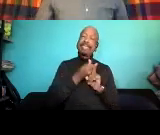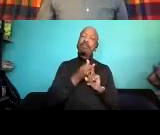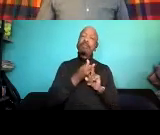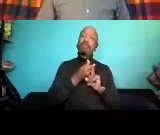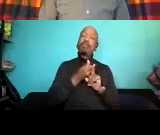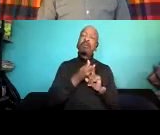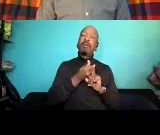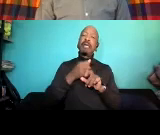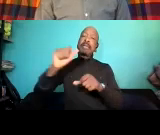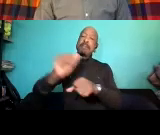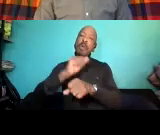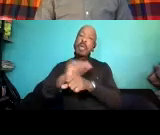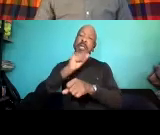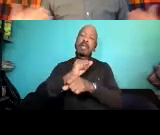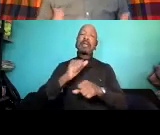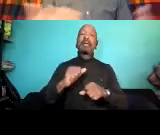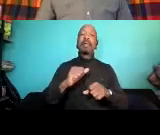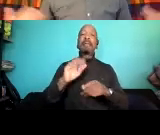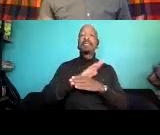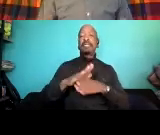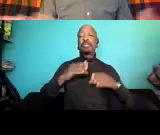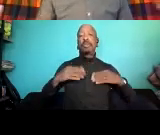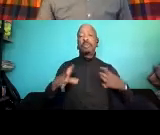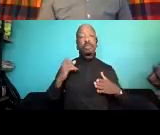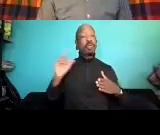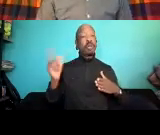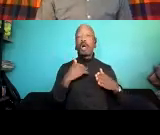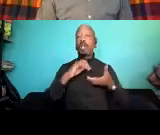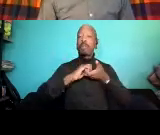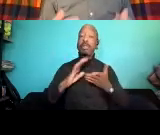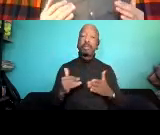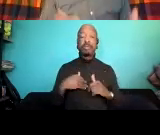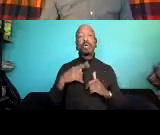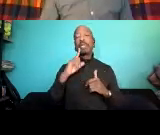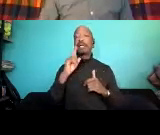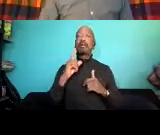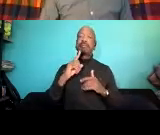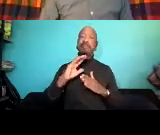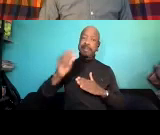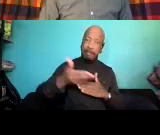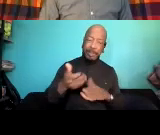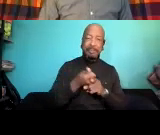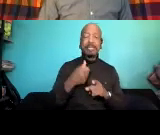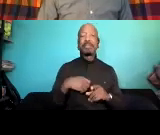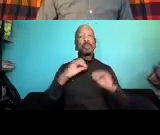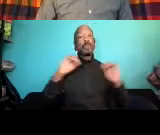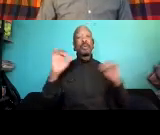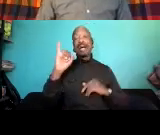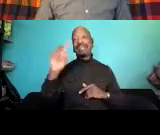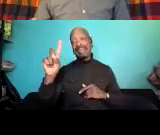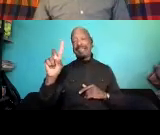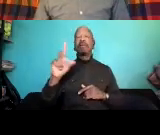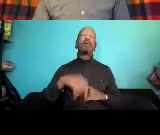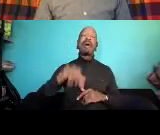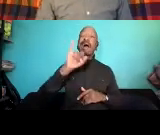and they form that operating agreement contract where they're all partners self-employing themselves. And so no I-9 is required, and